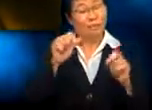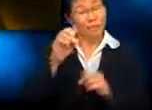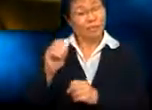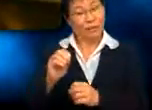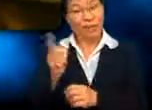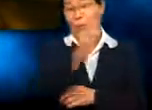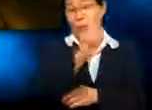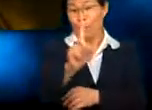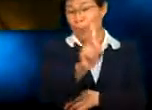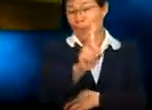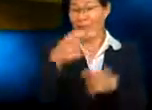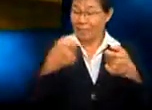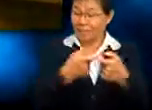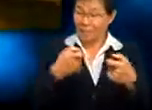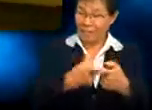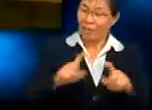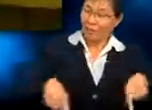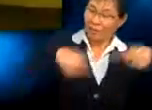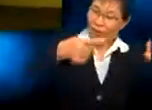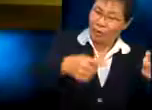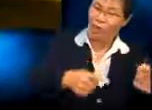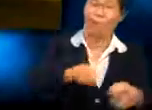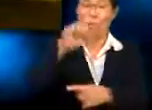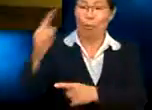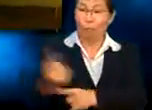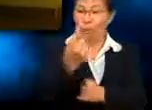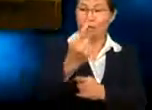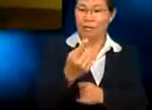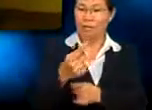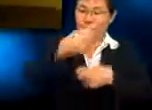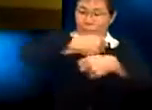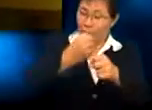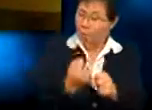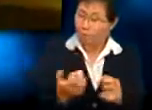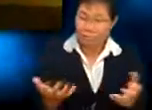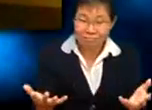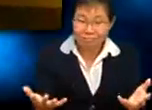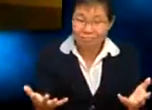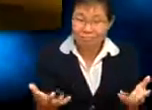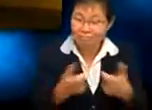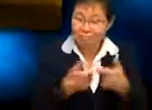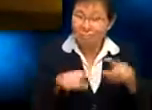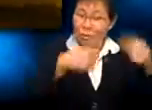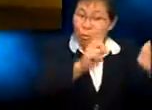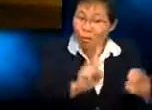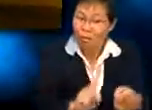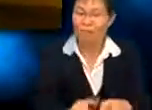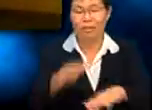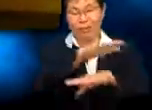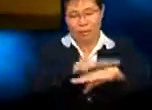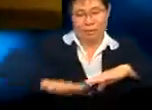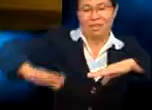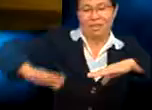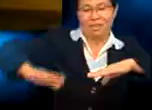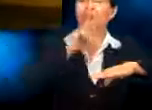So, where does the electricity go once it has been produced? To the surface,